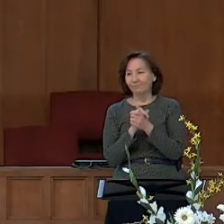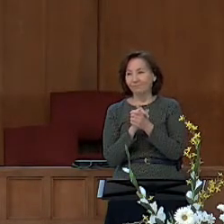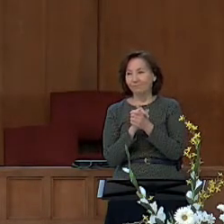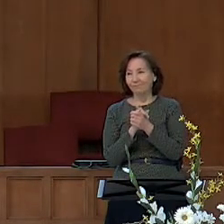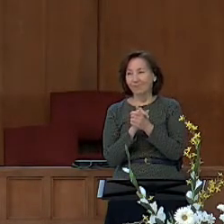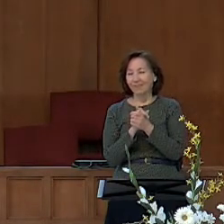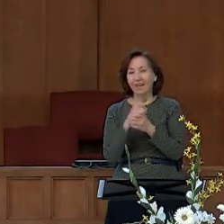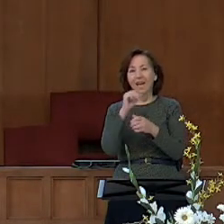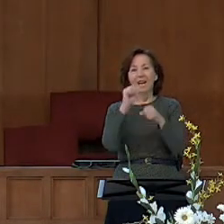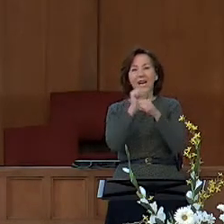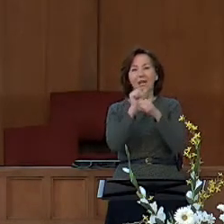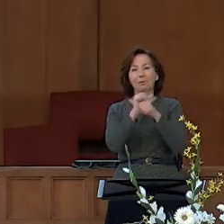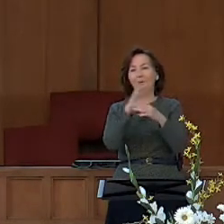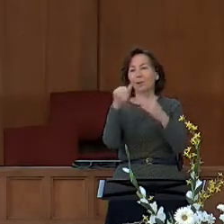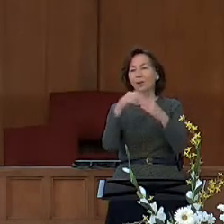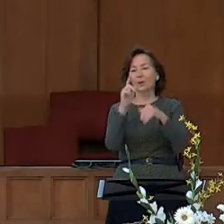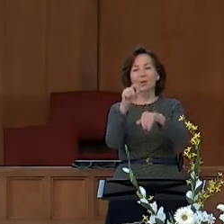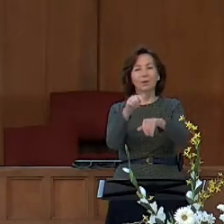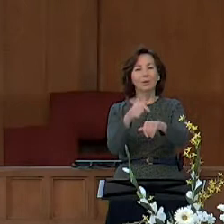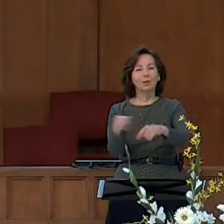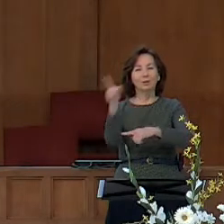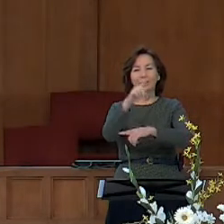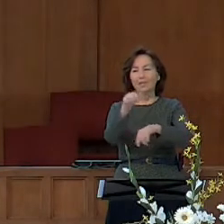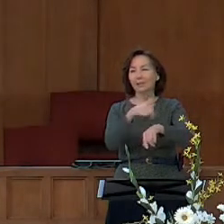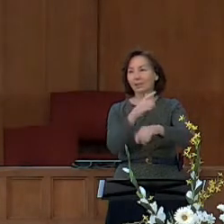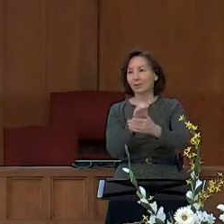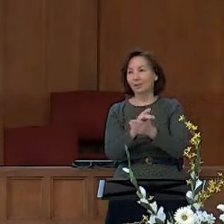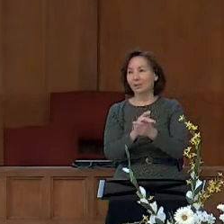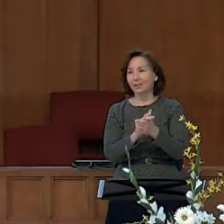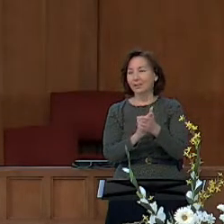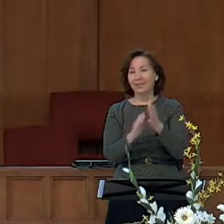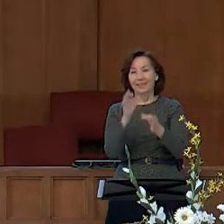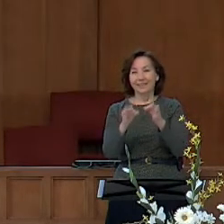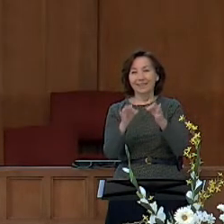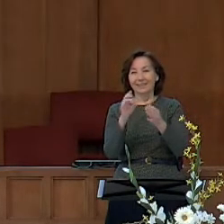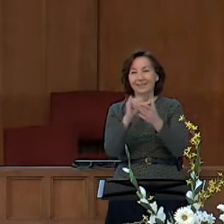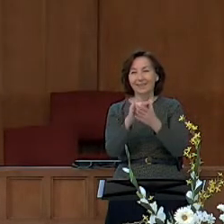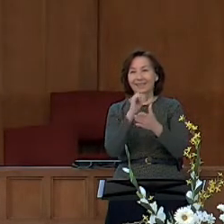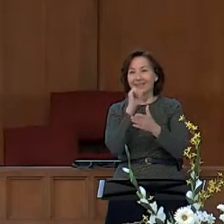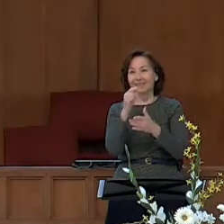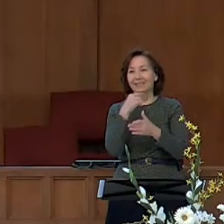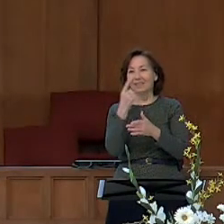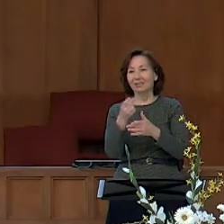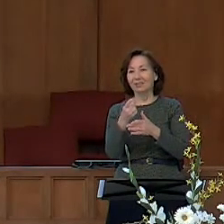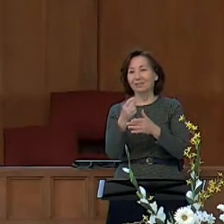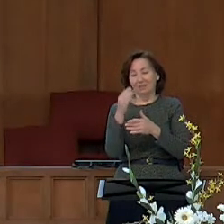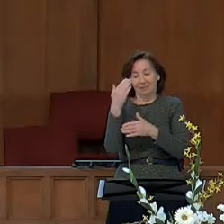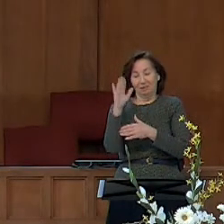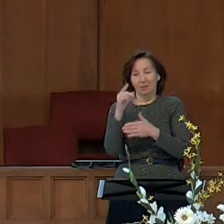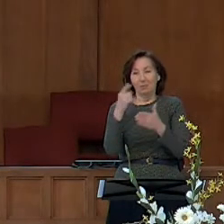work all day long. If that's not telling you I love you, I don't know what else I